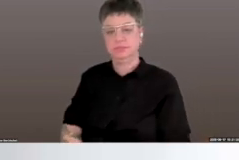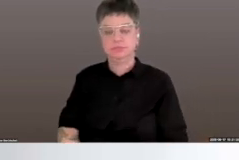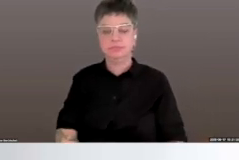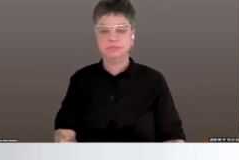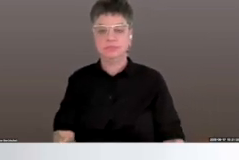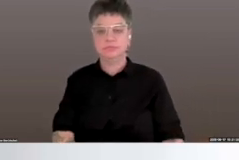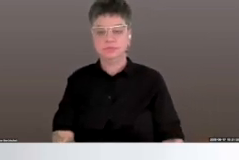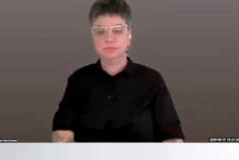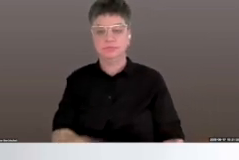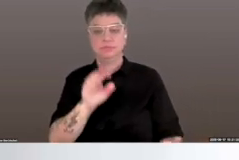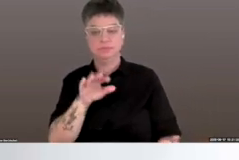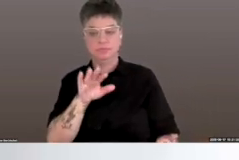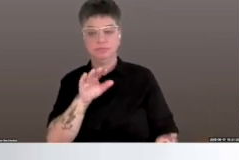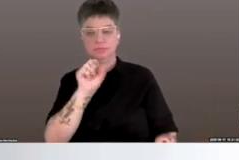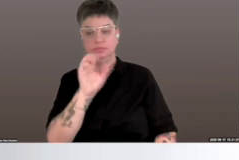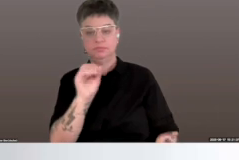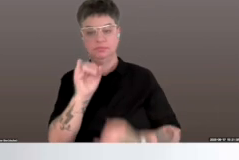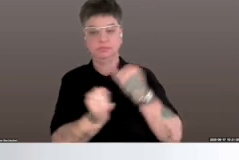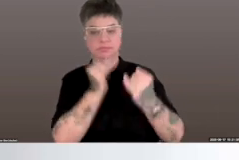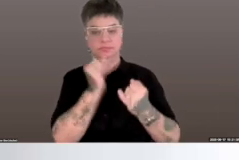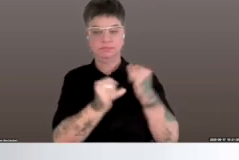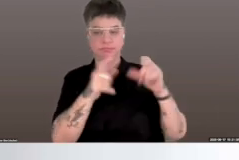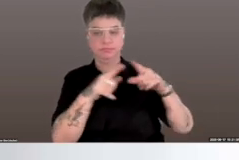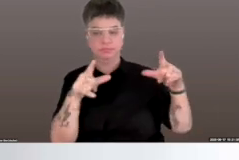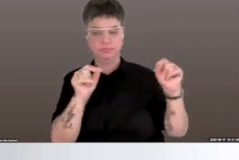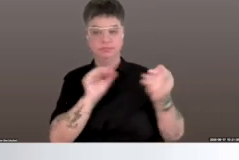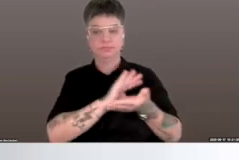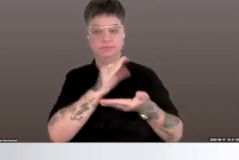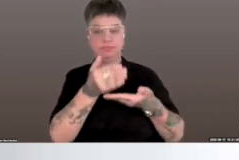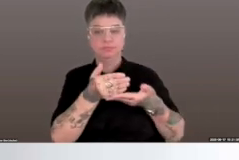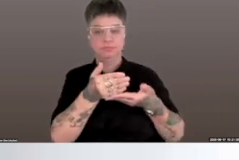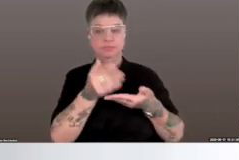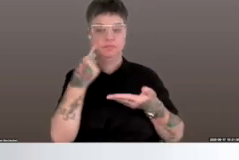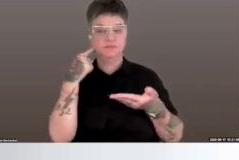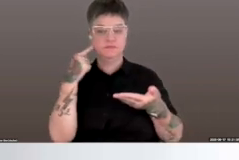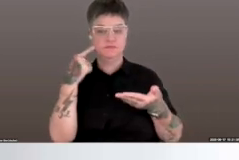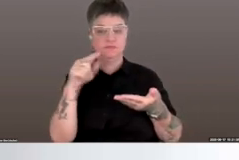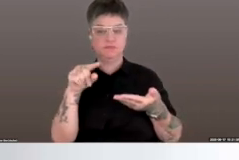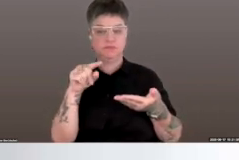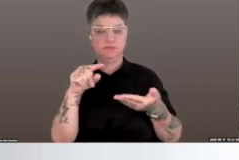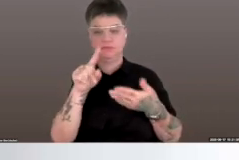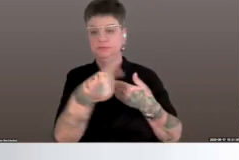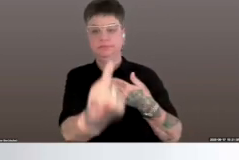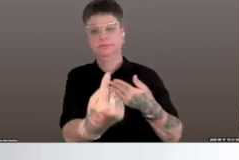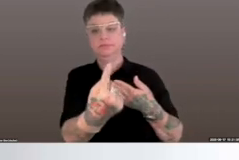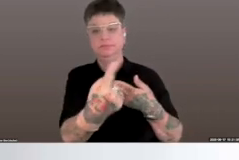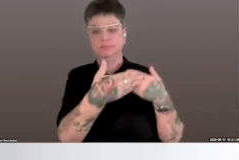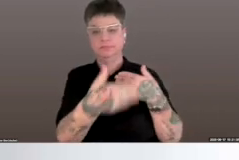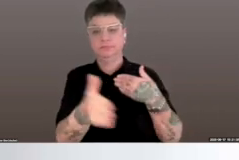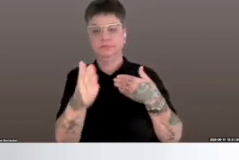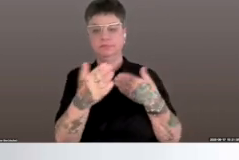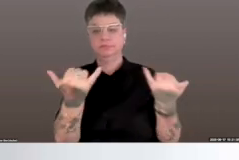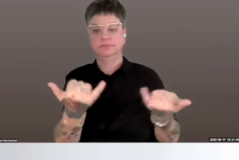So the final the voucher amounts, that first work group we had would be the only one after this one